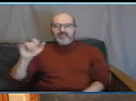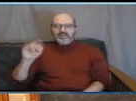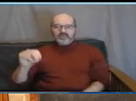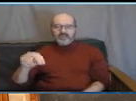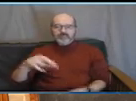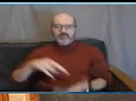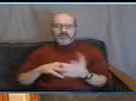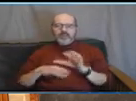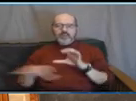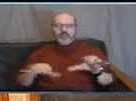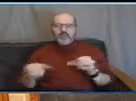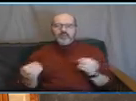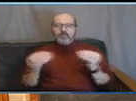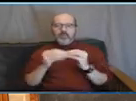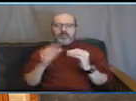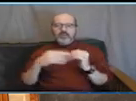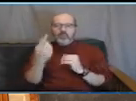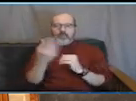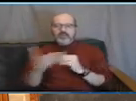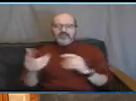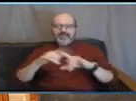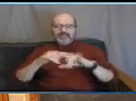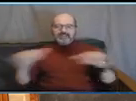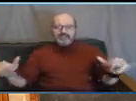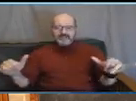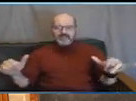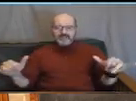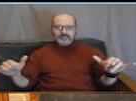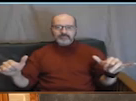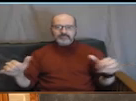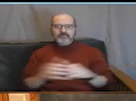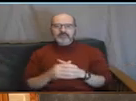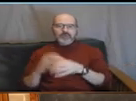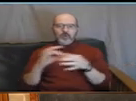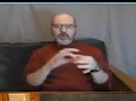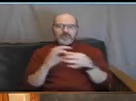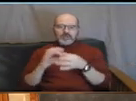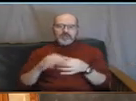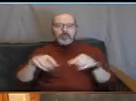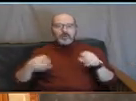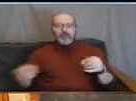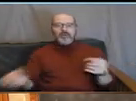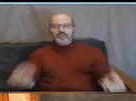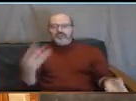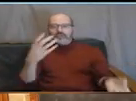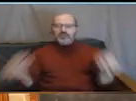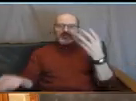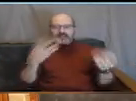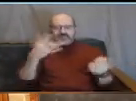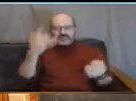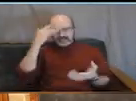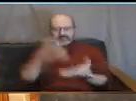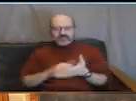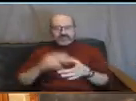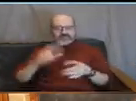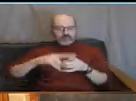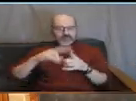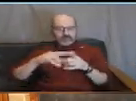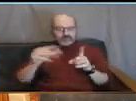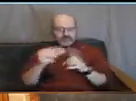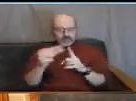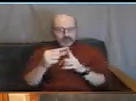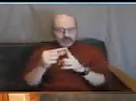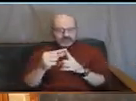be performing more than one task at a time. So while you're juggling, you can think of that vocabulary